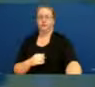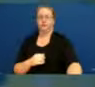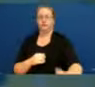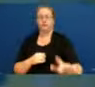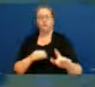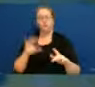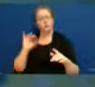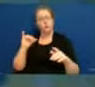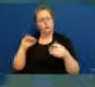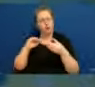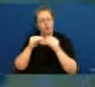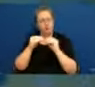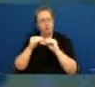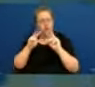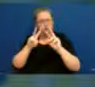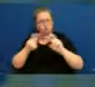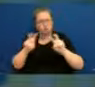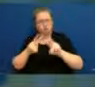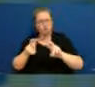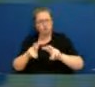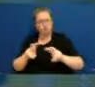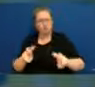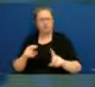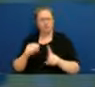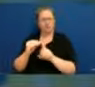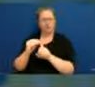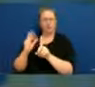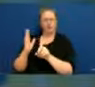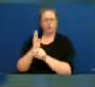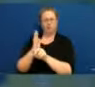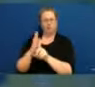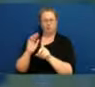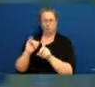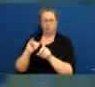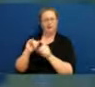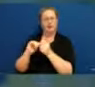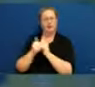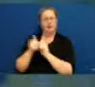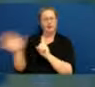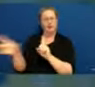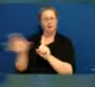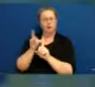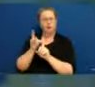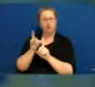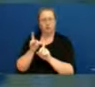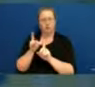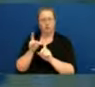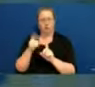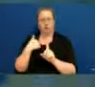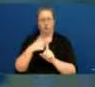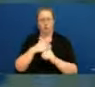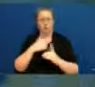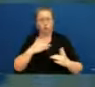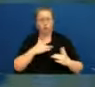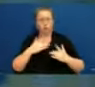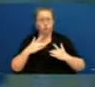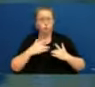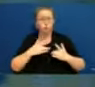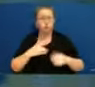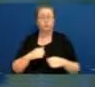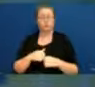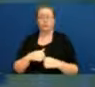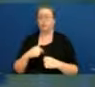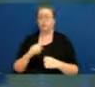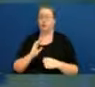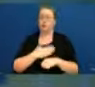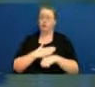So to dig down a little more into what we're seeing, what exposure settings have made us concerned in public health, and why we